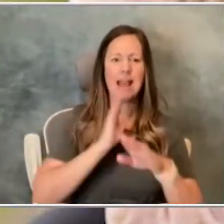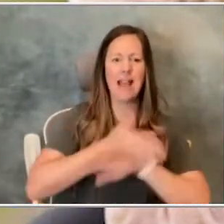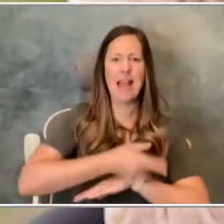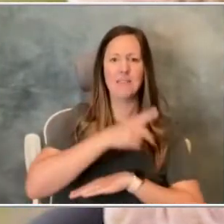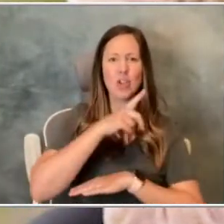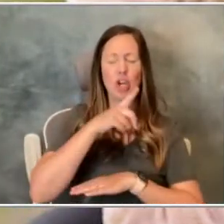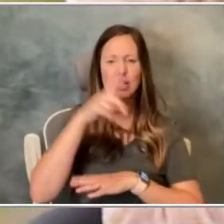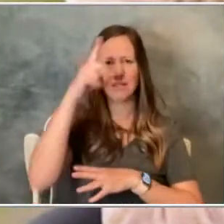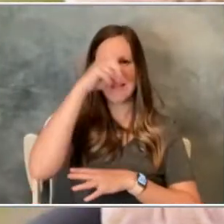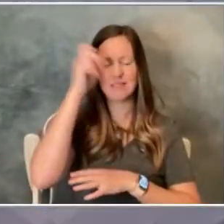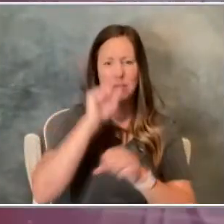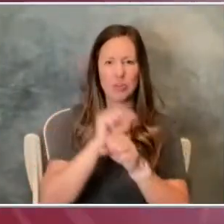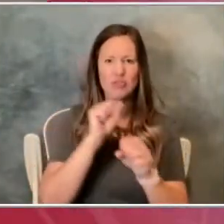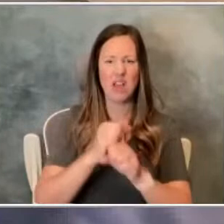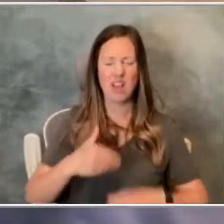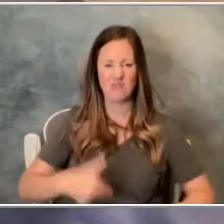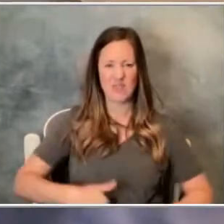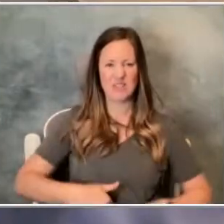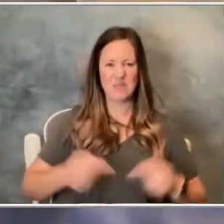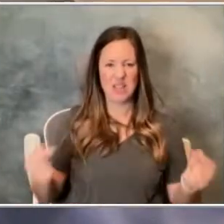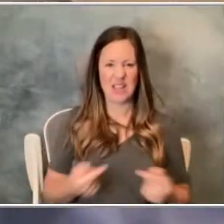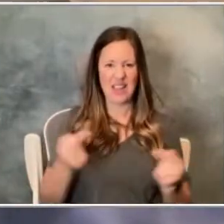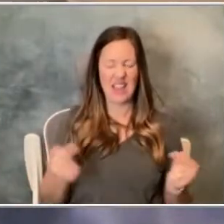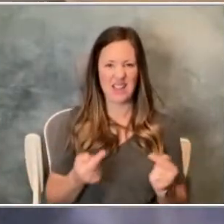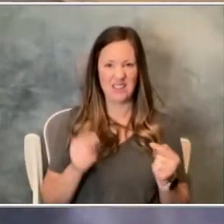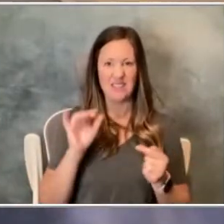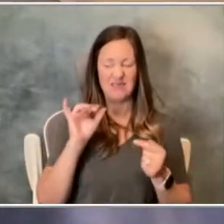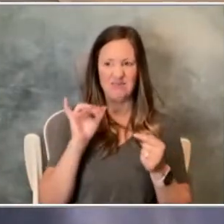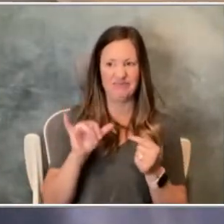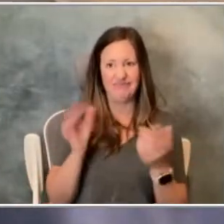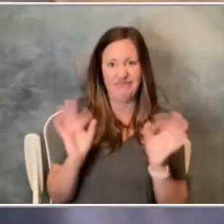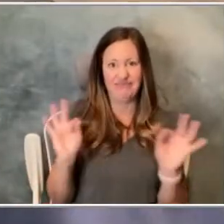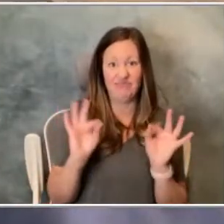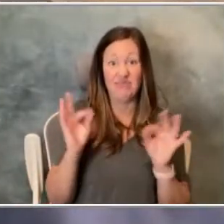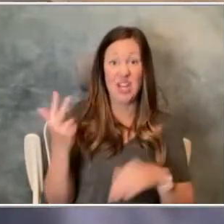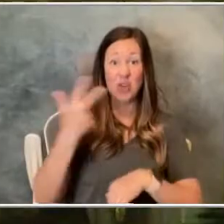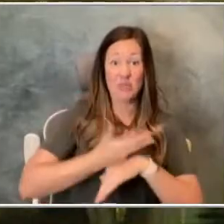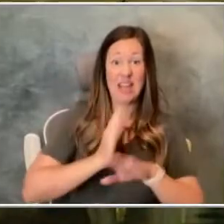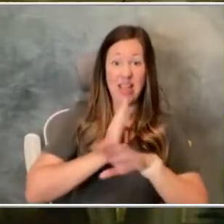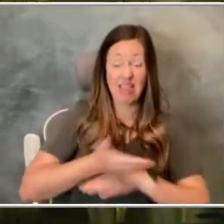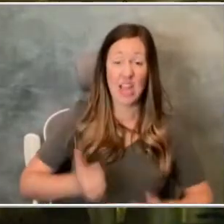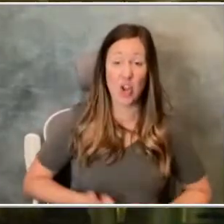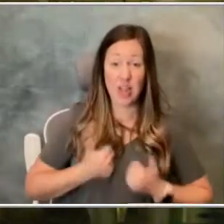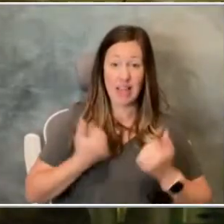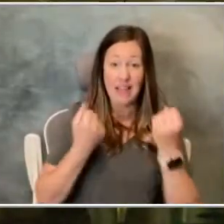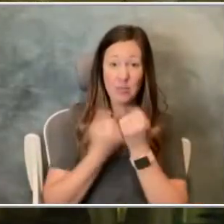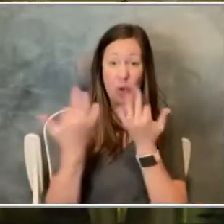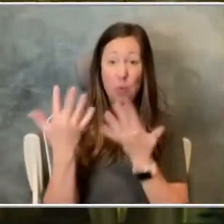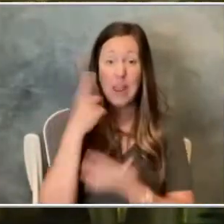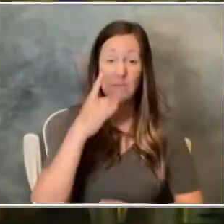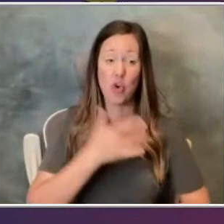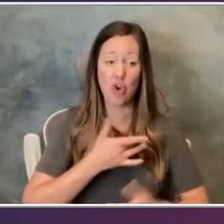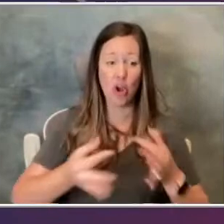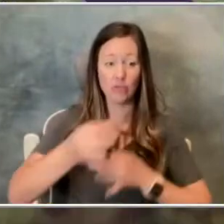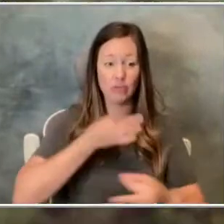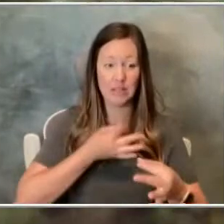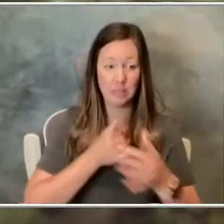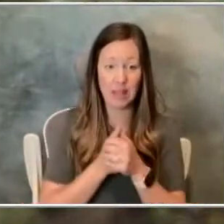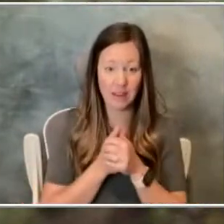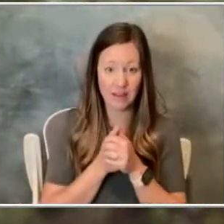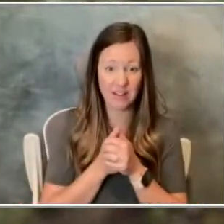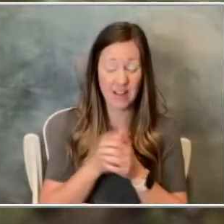ache, they didn't think anything of it. 3 days later, he was on life support awaiting a heart transplant. The